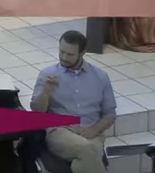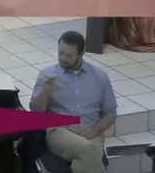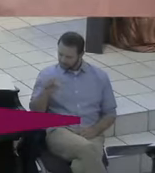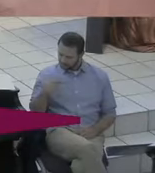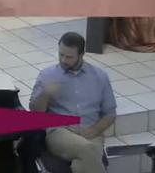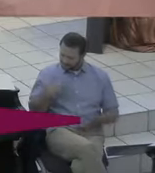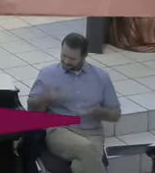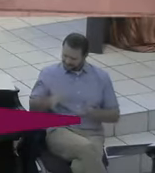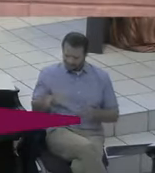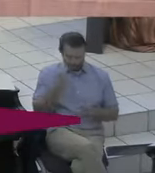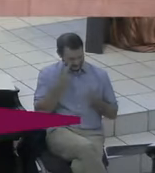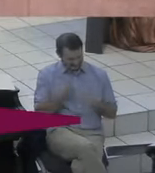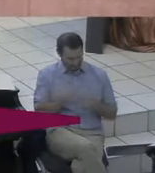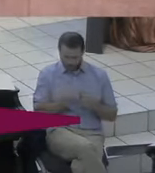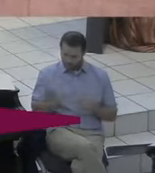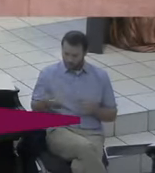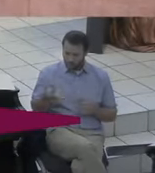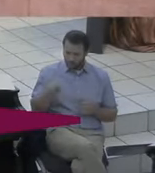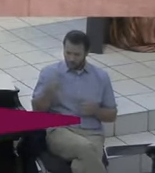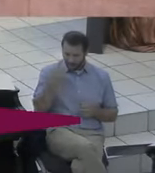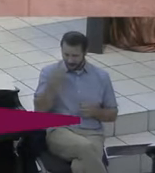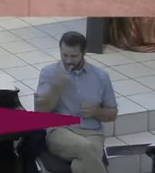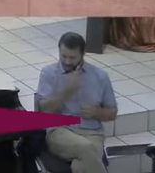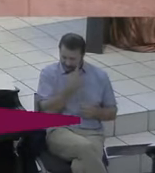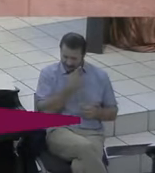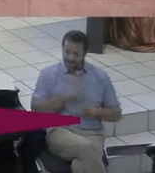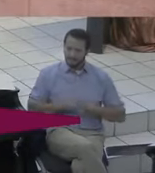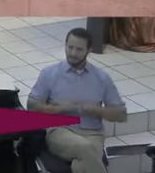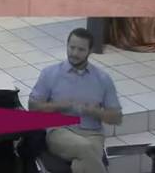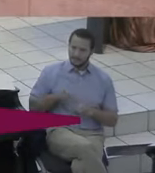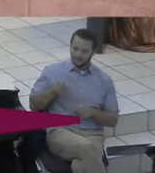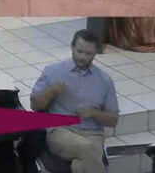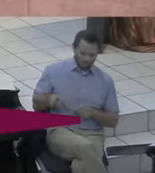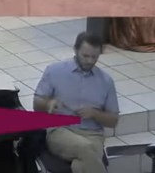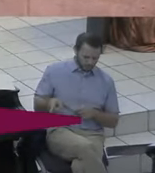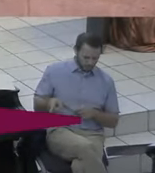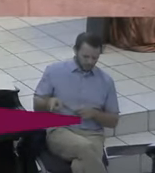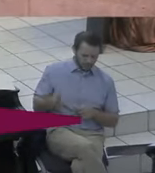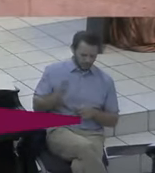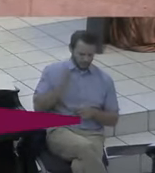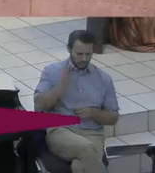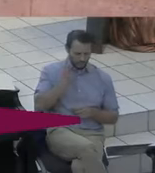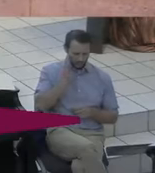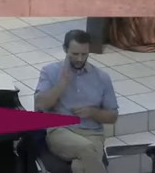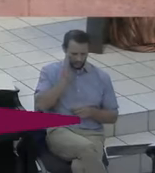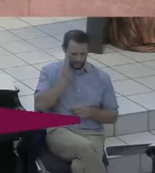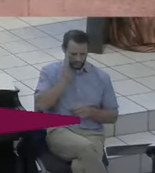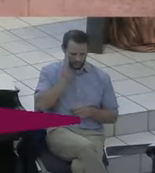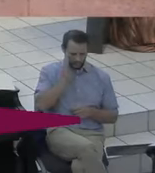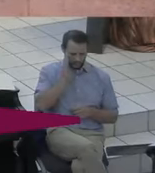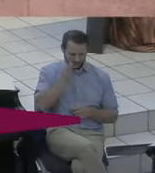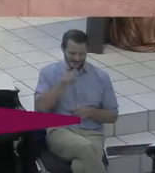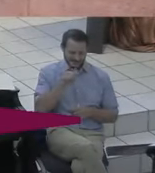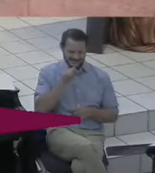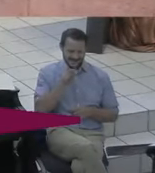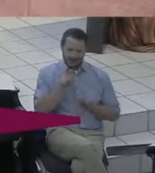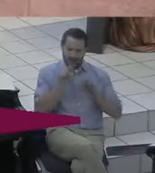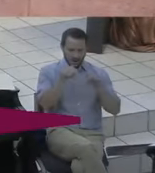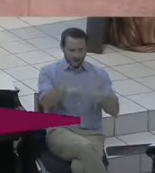let you see it with your own eyes, but you will not go across the Jordan River to enter it."